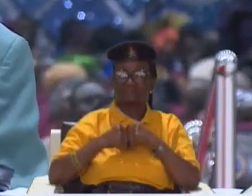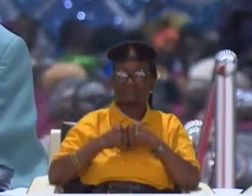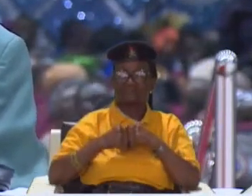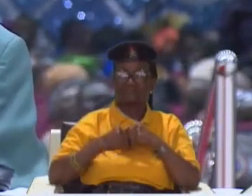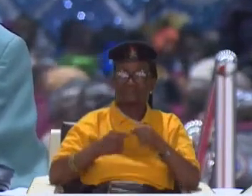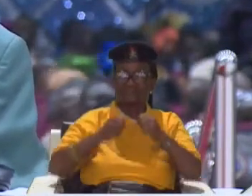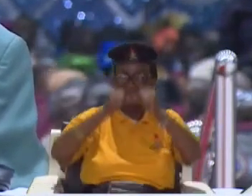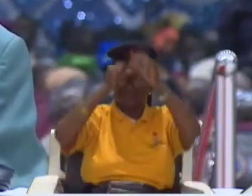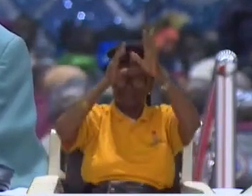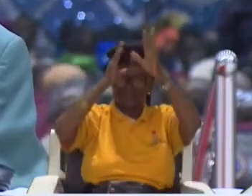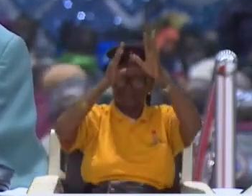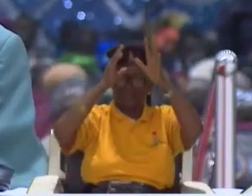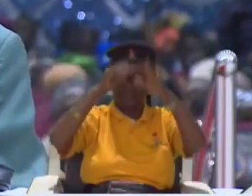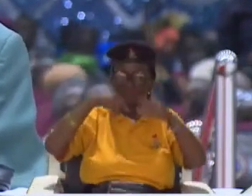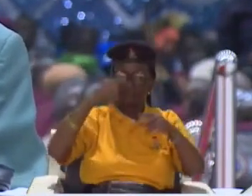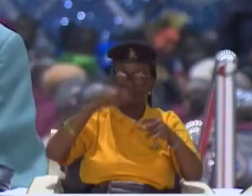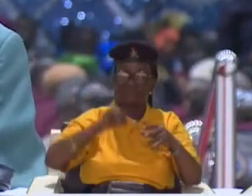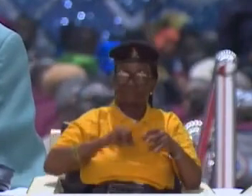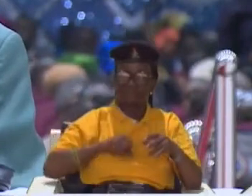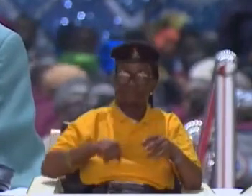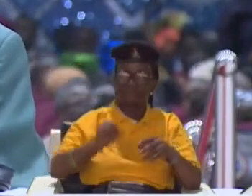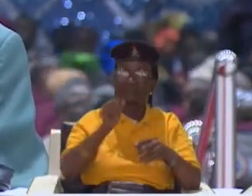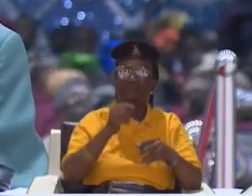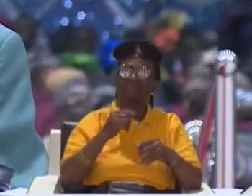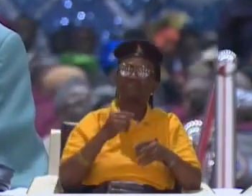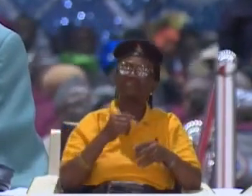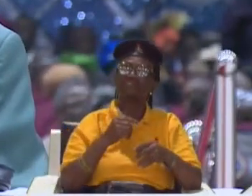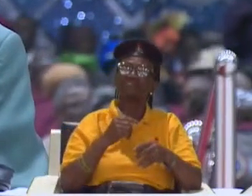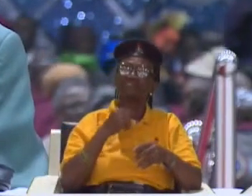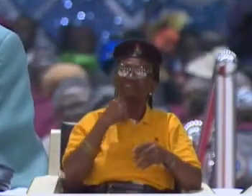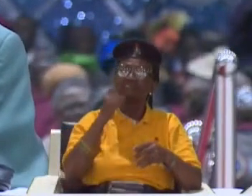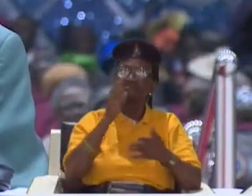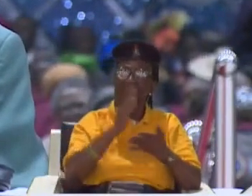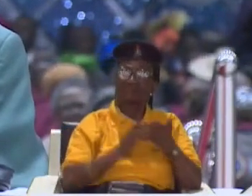Daddy says I should tell somebody. Daddy ni kin so fun enikan.